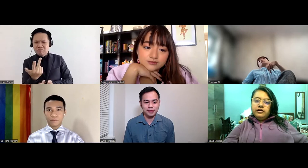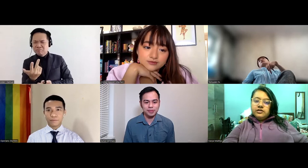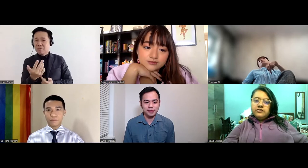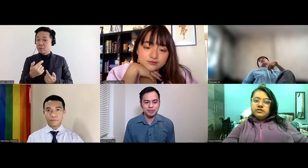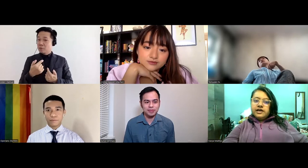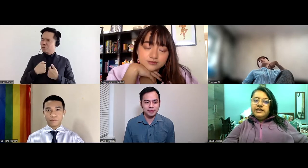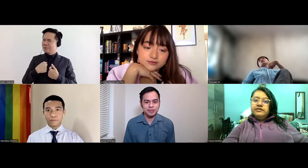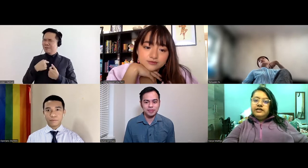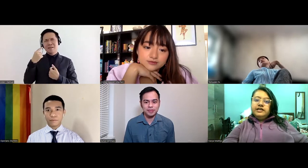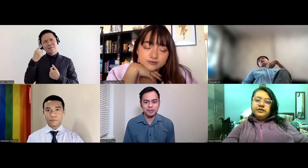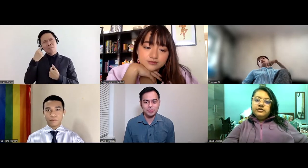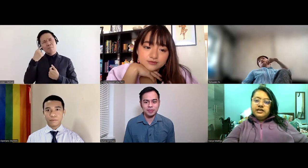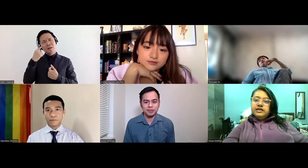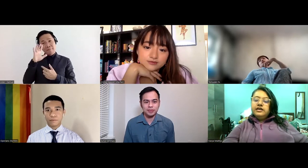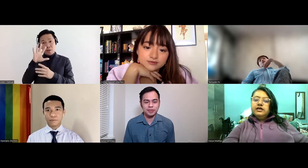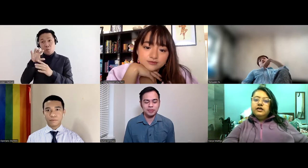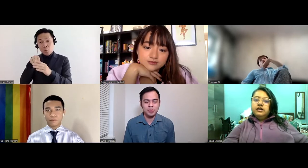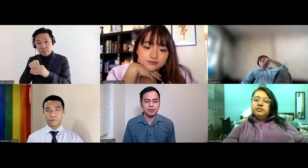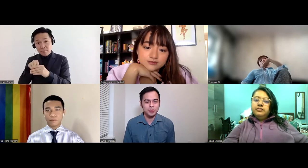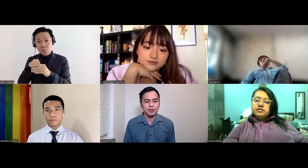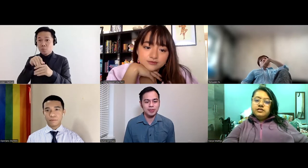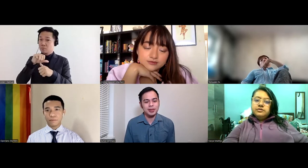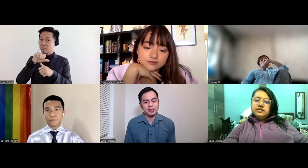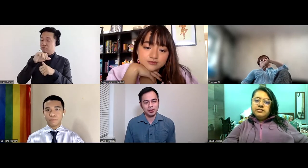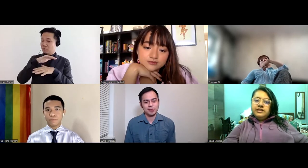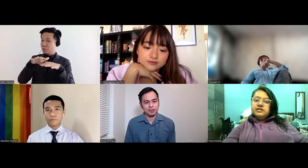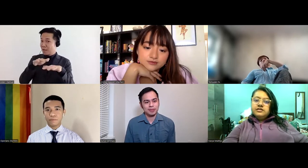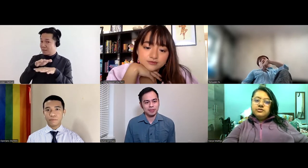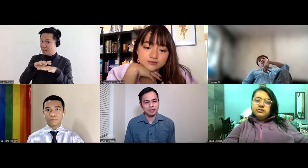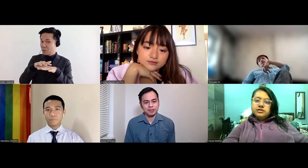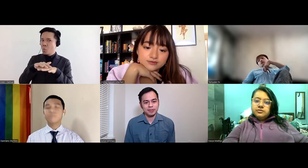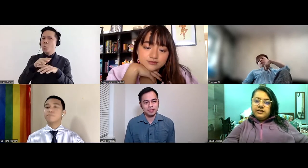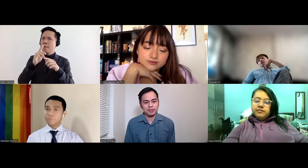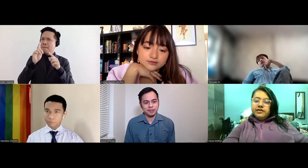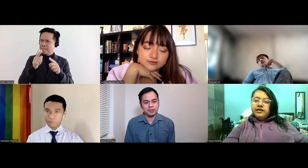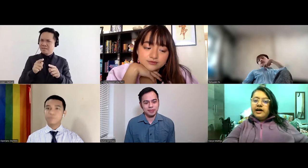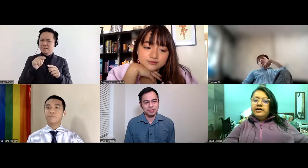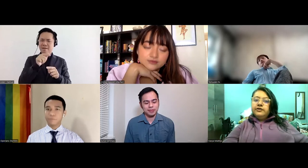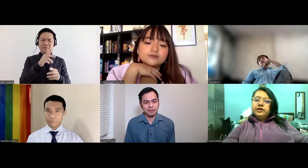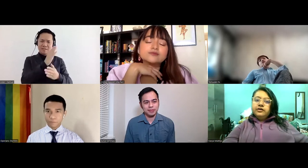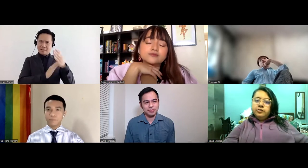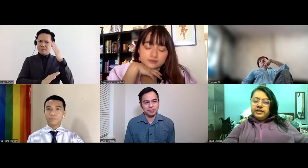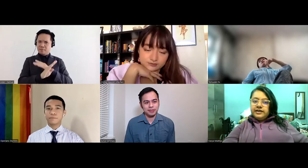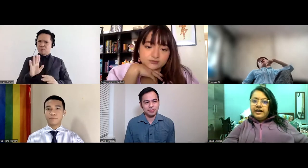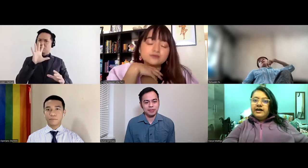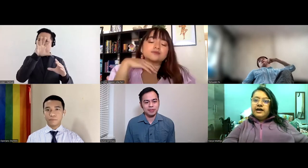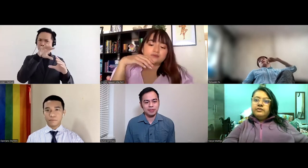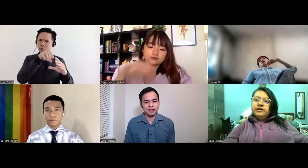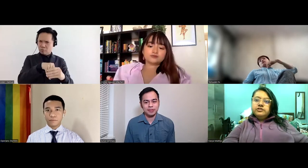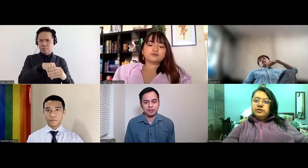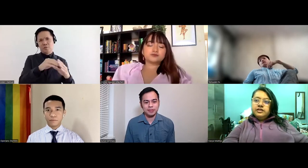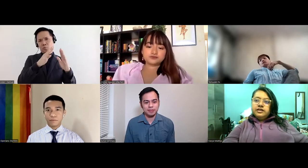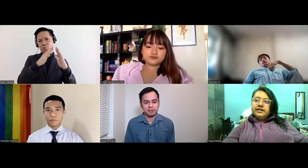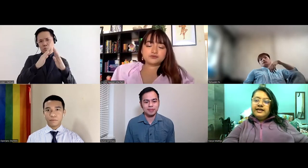have an inclusive society, we need to see persons with disabilities in schools as well. And to accommodate that, I